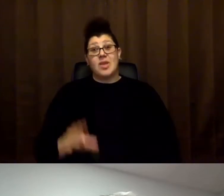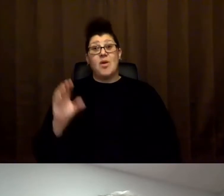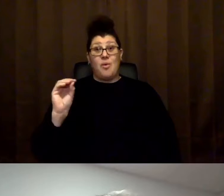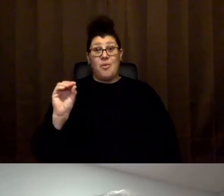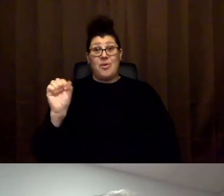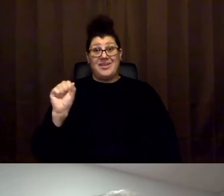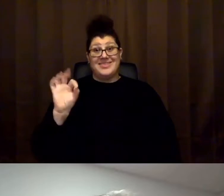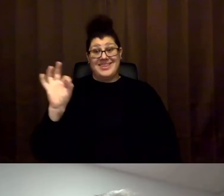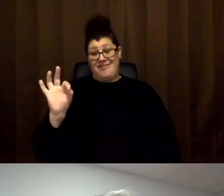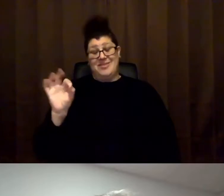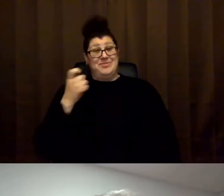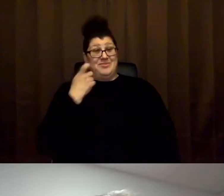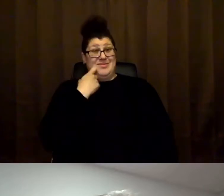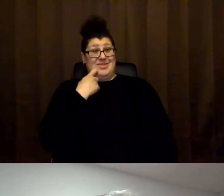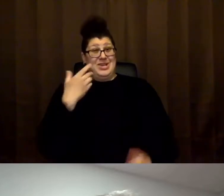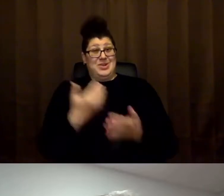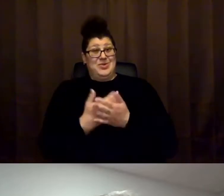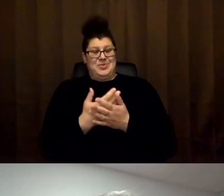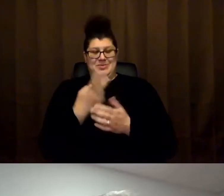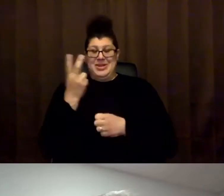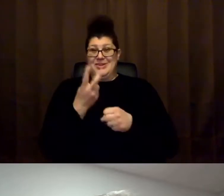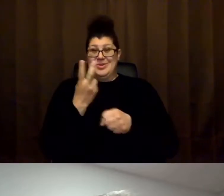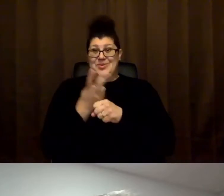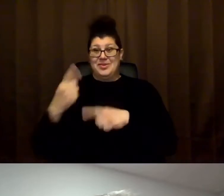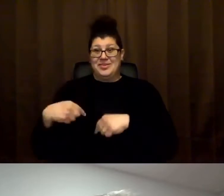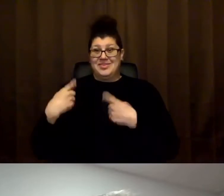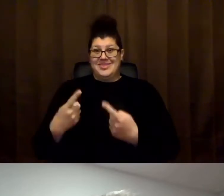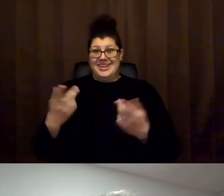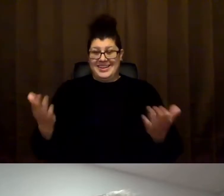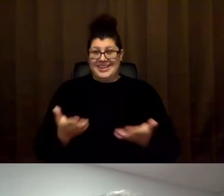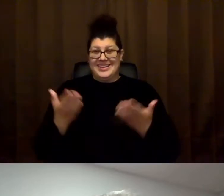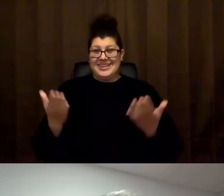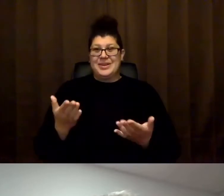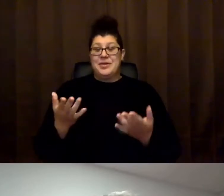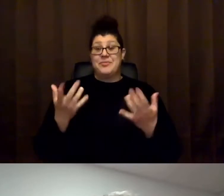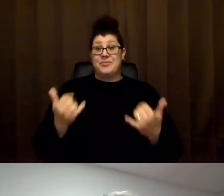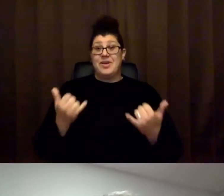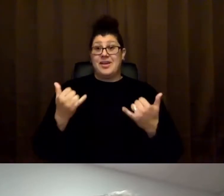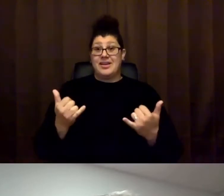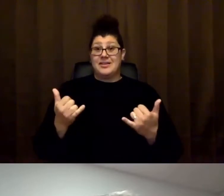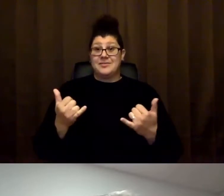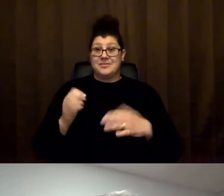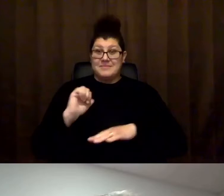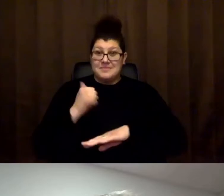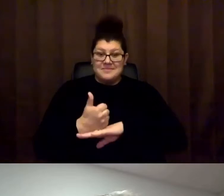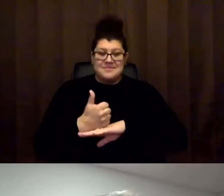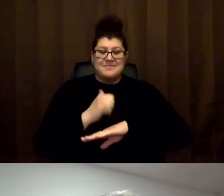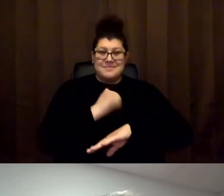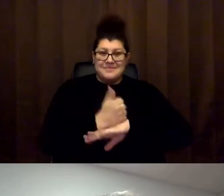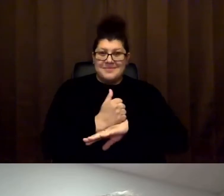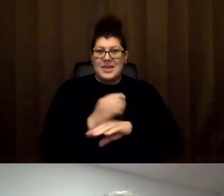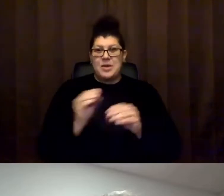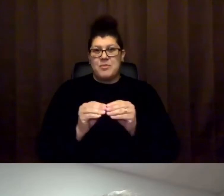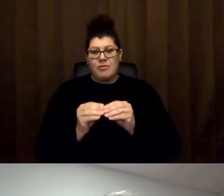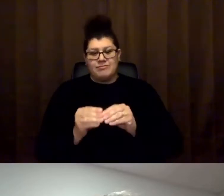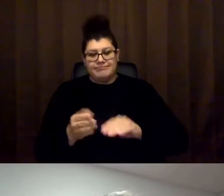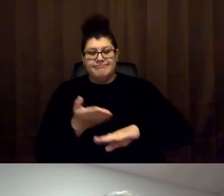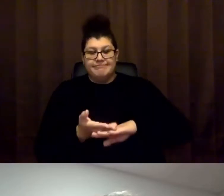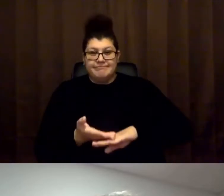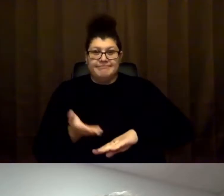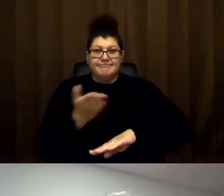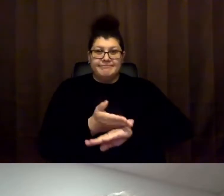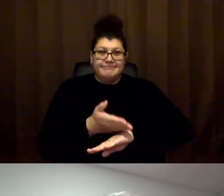We've been here a little over 2 years, and we're in the process of building up our primary care